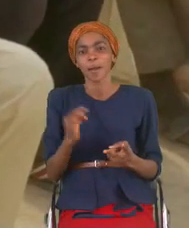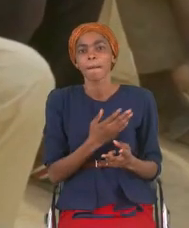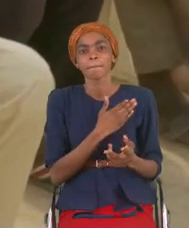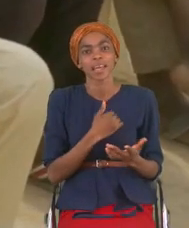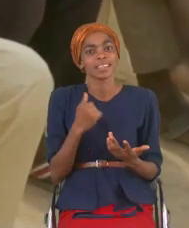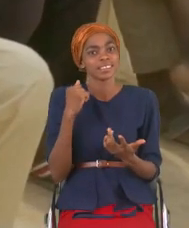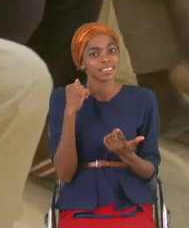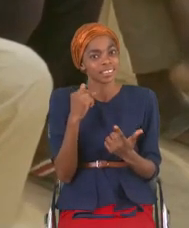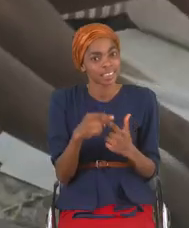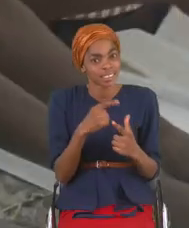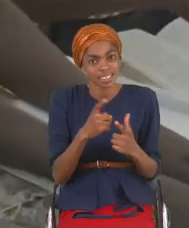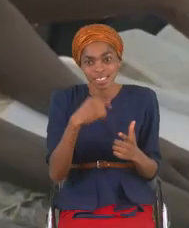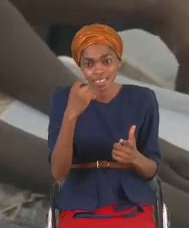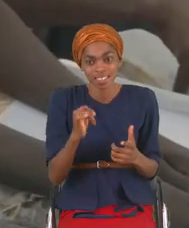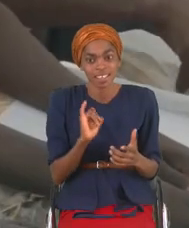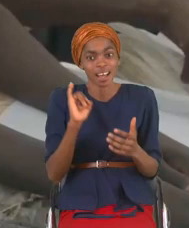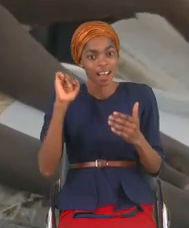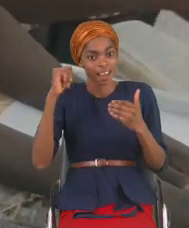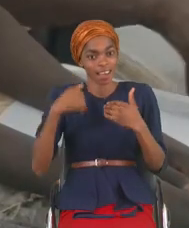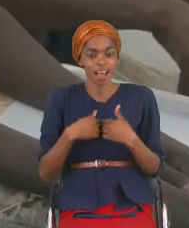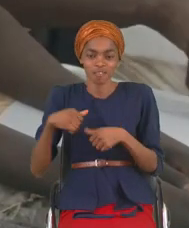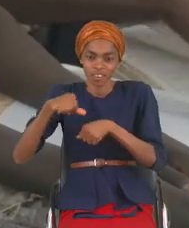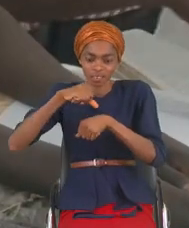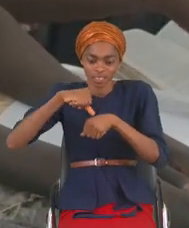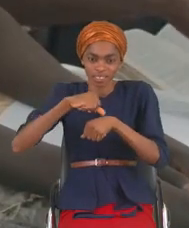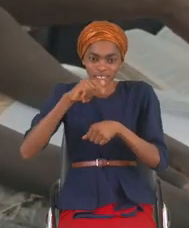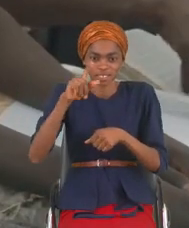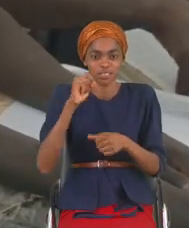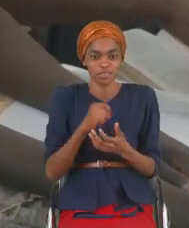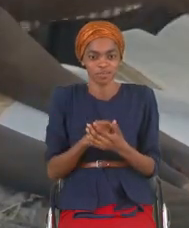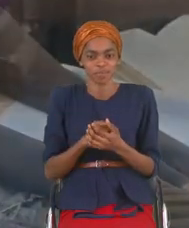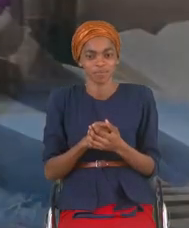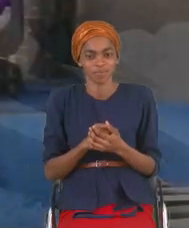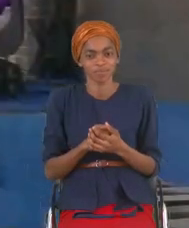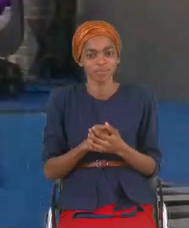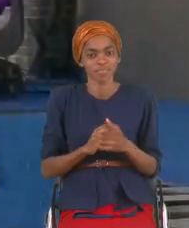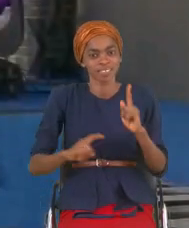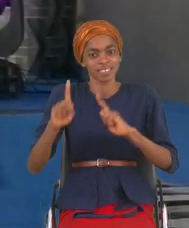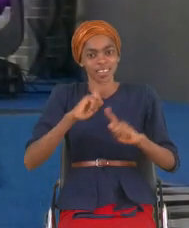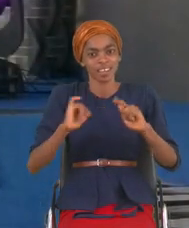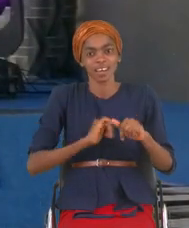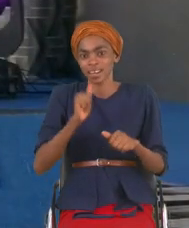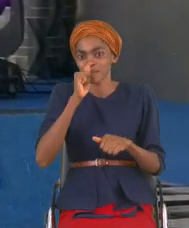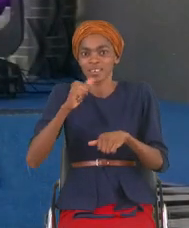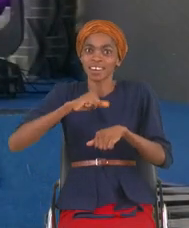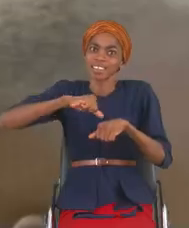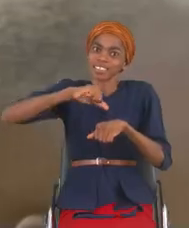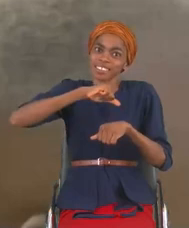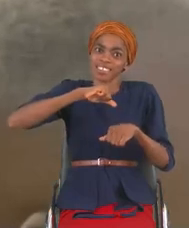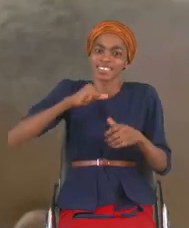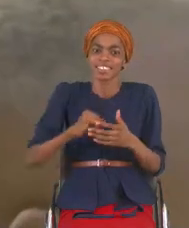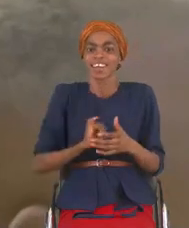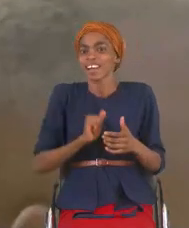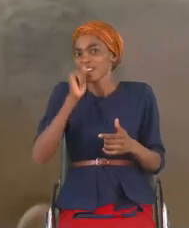you said i have ordained you i am ordained i am ordained